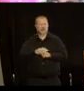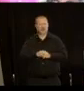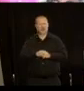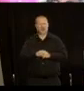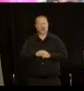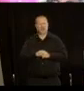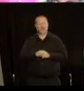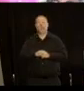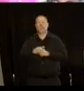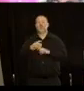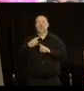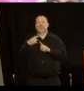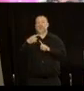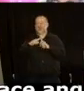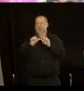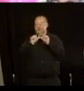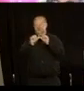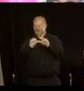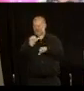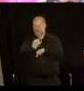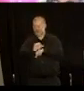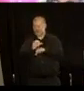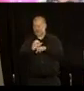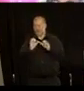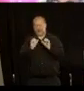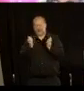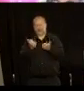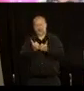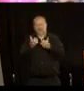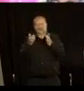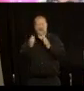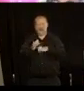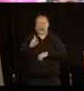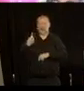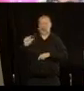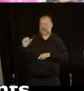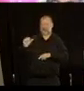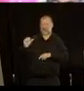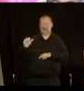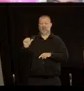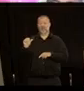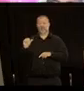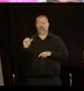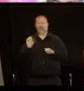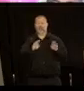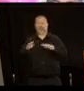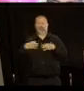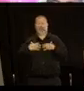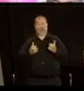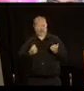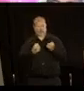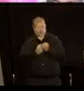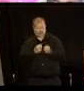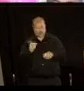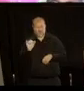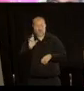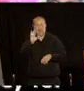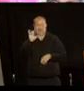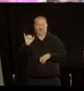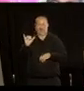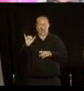We're also, again, continuing to work with the Agency for Persons with Disabilities on behavioral health supports for